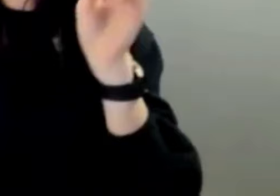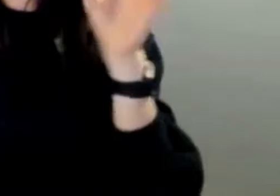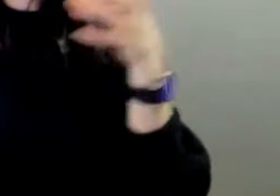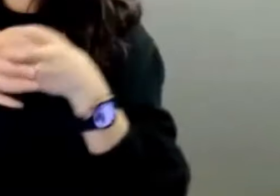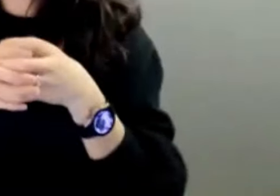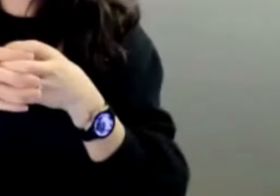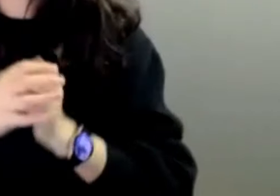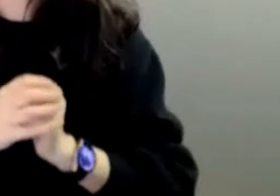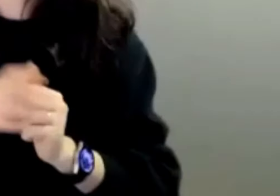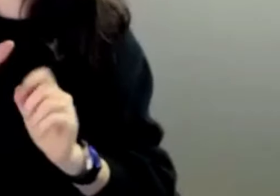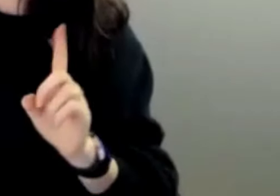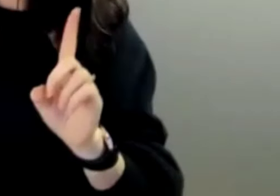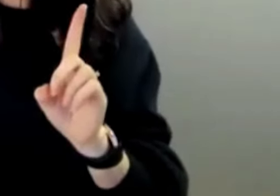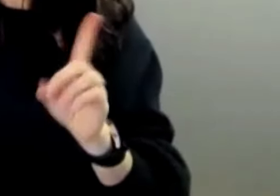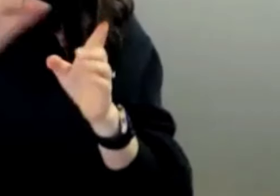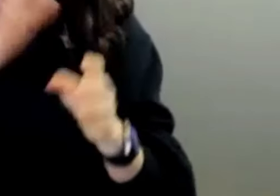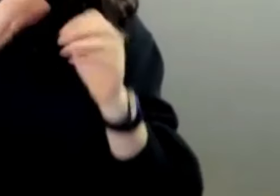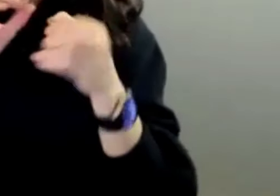that.